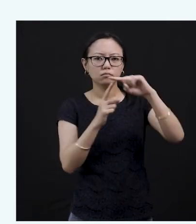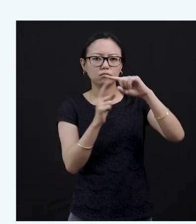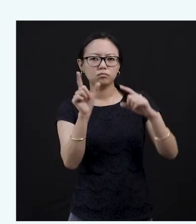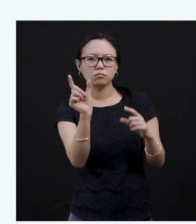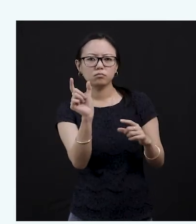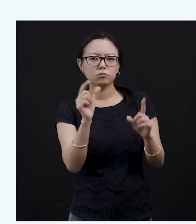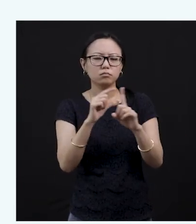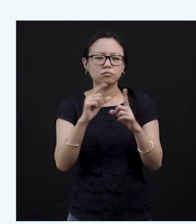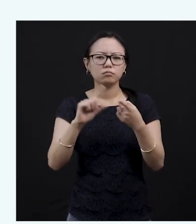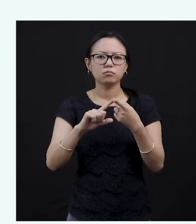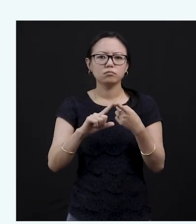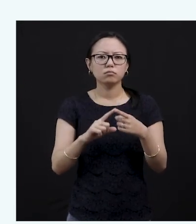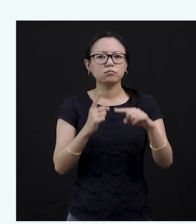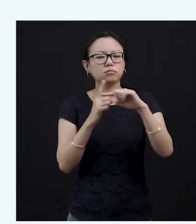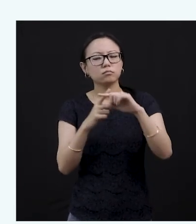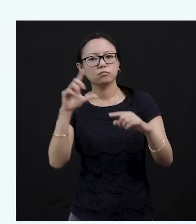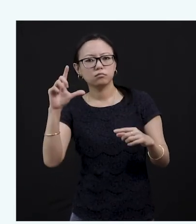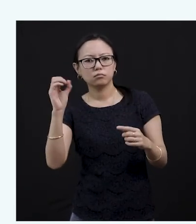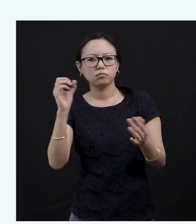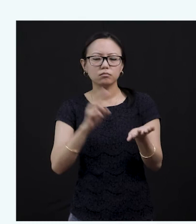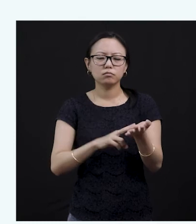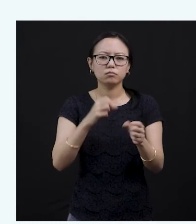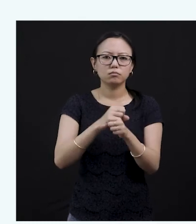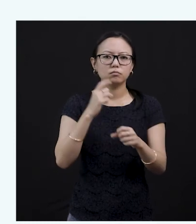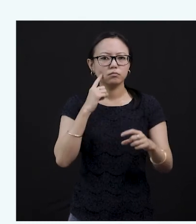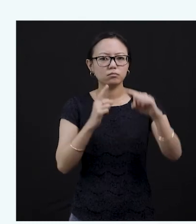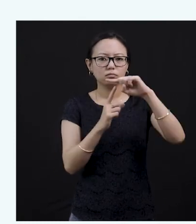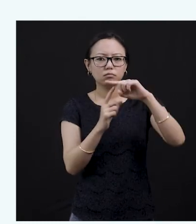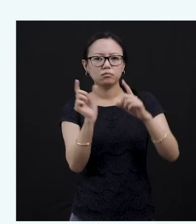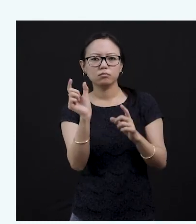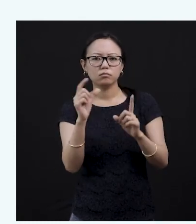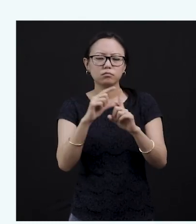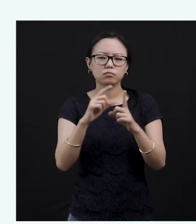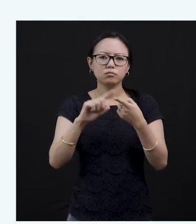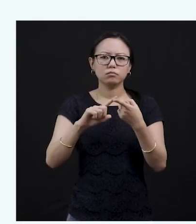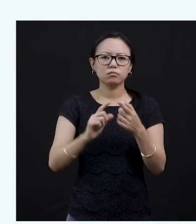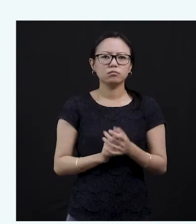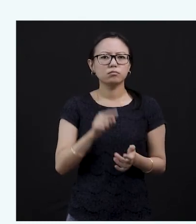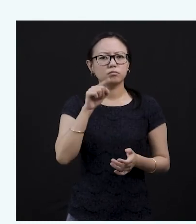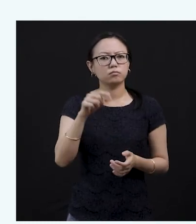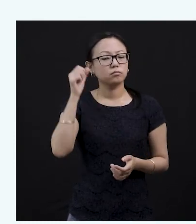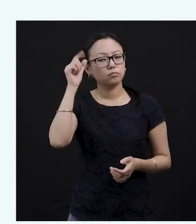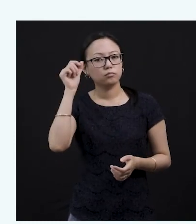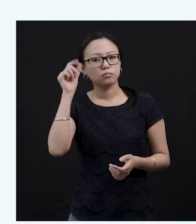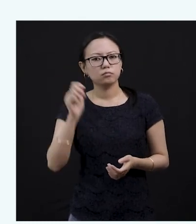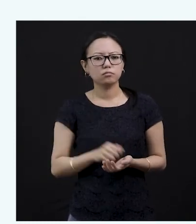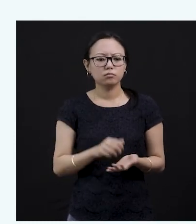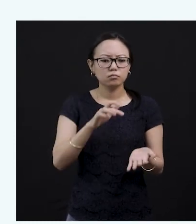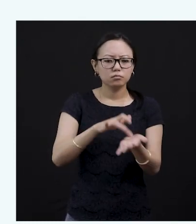places, right? So these boxes here, those are grid, okay? Now can you see that some of this